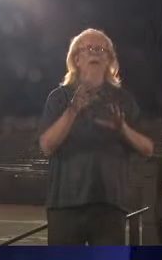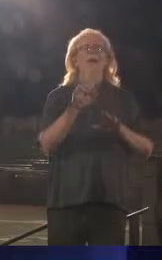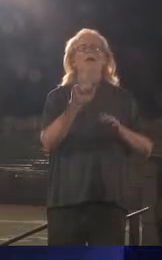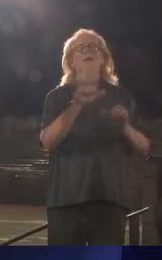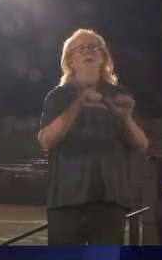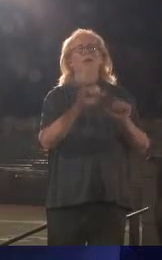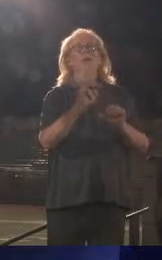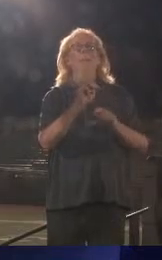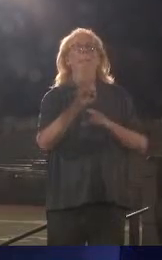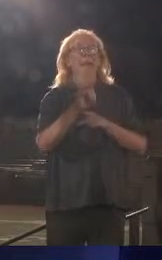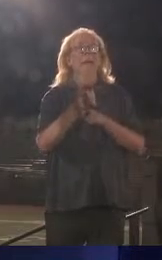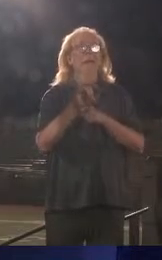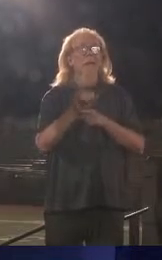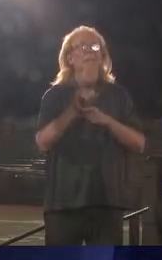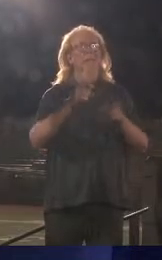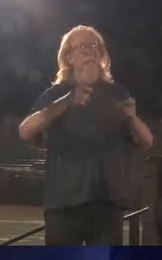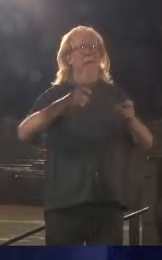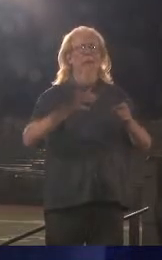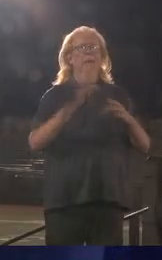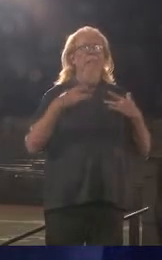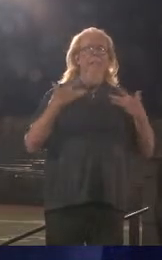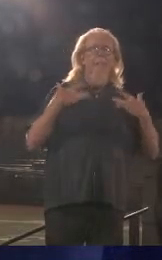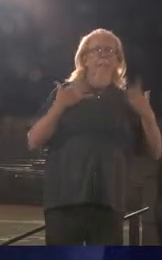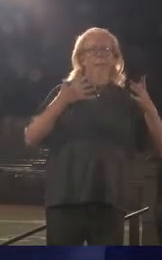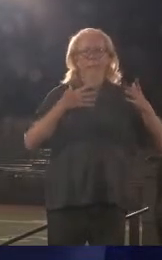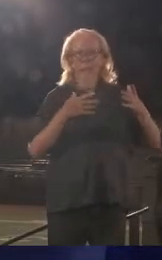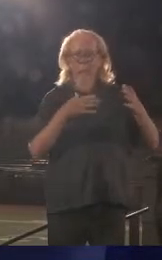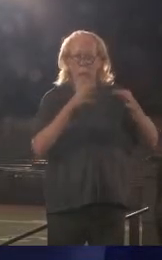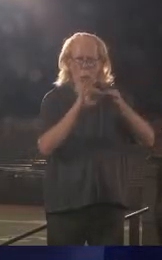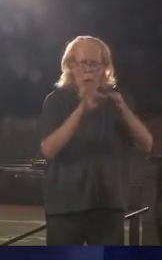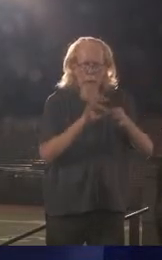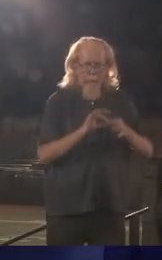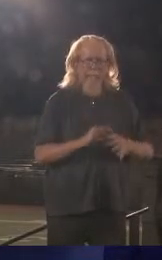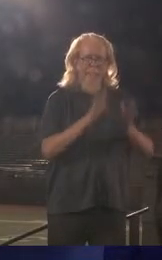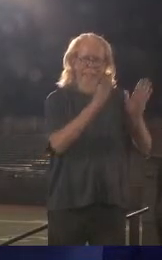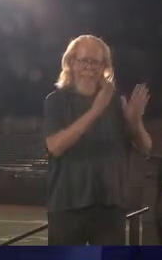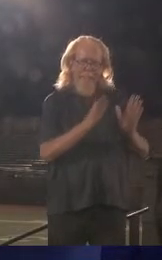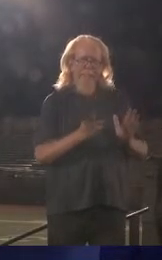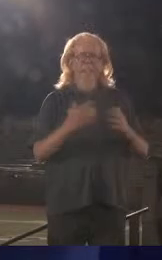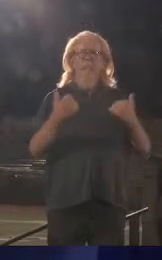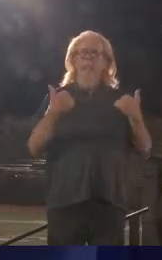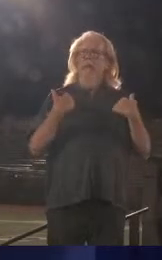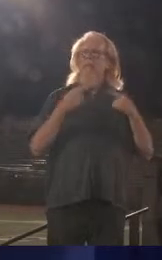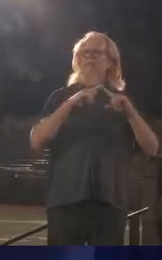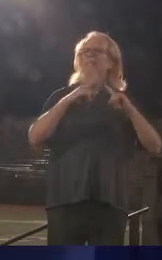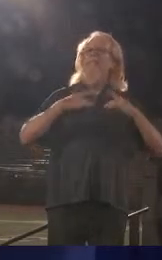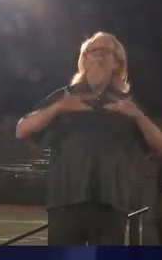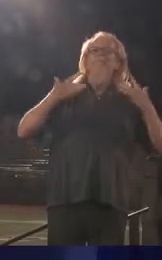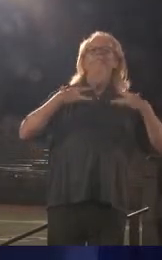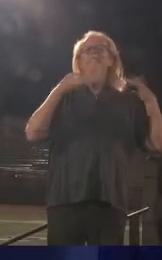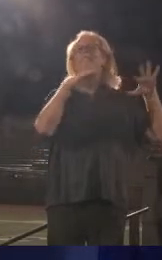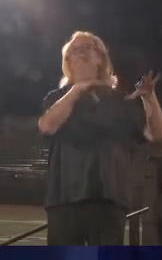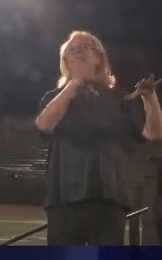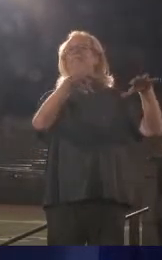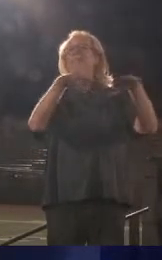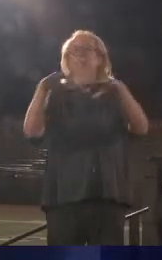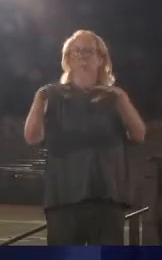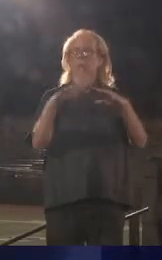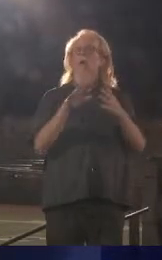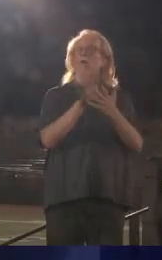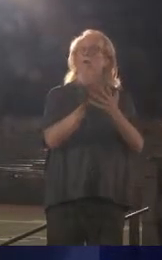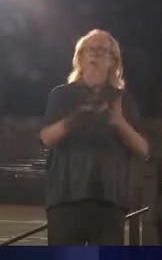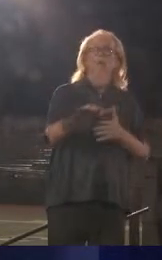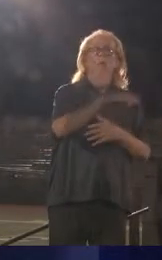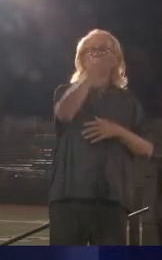social media manager, and event organizer. The group hosted several events across Highlands, such as a school-wide Black History